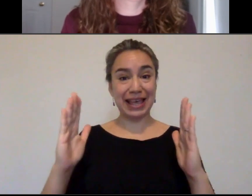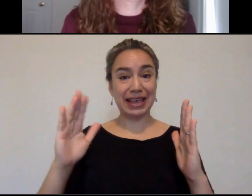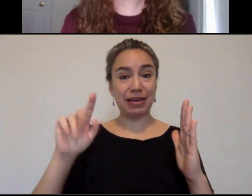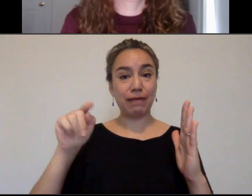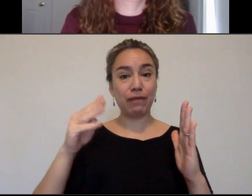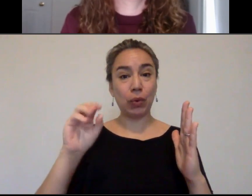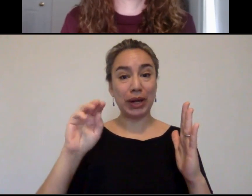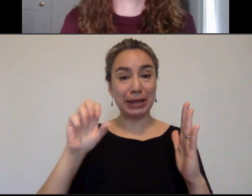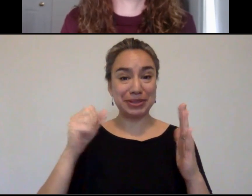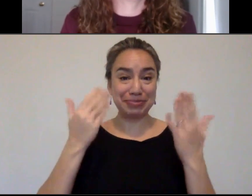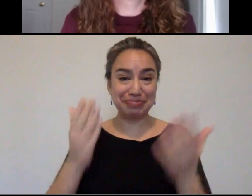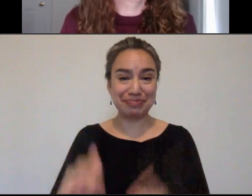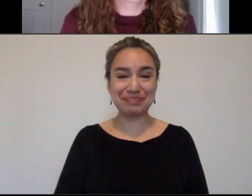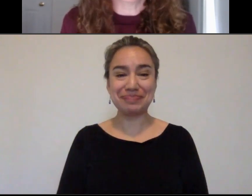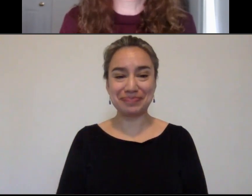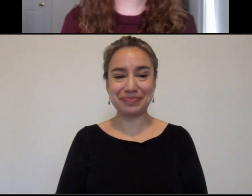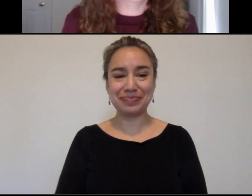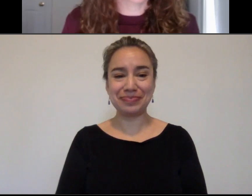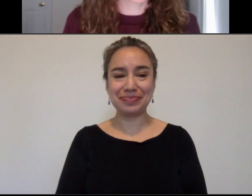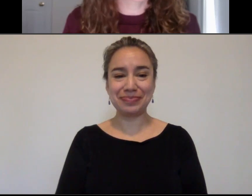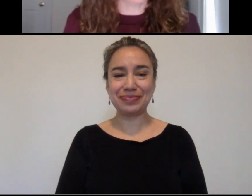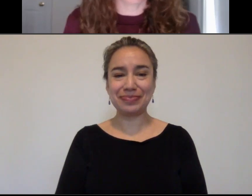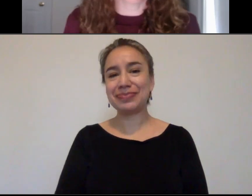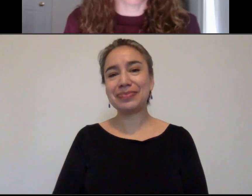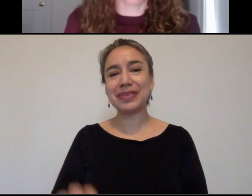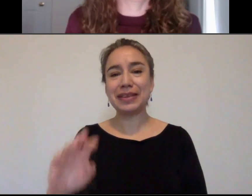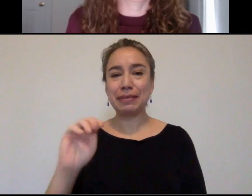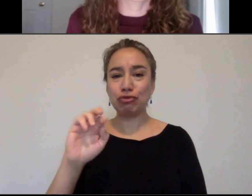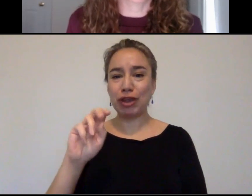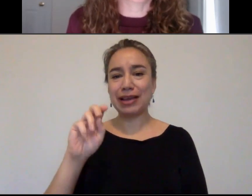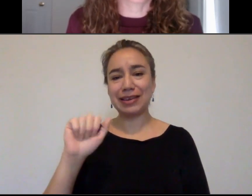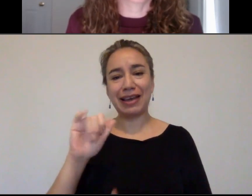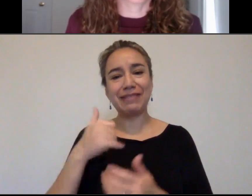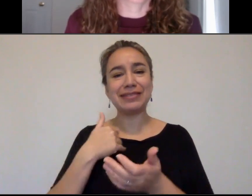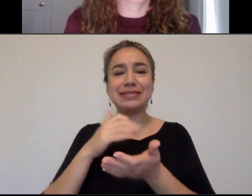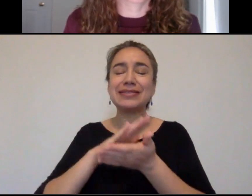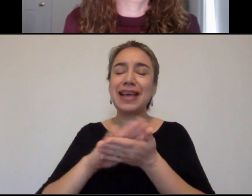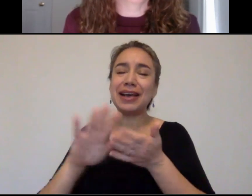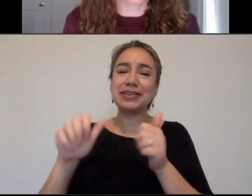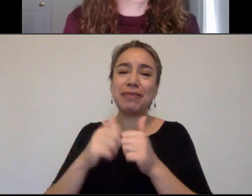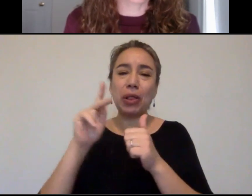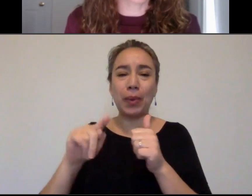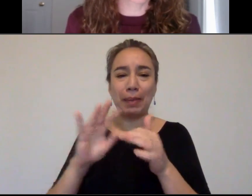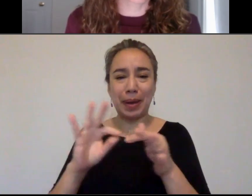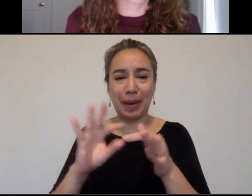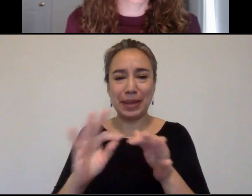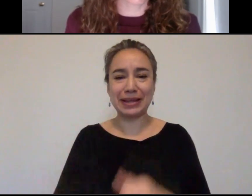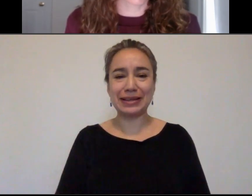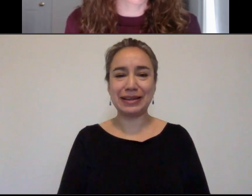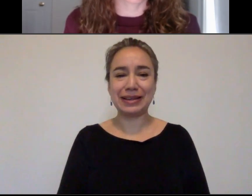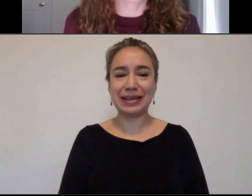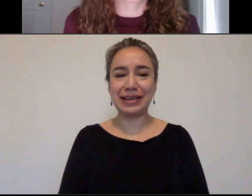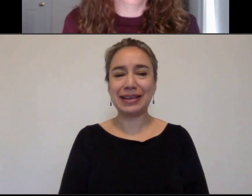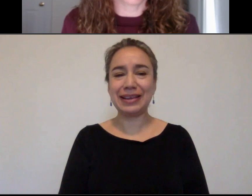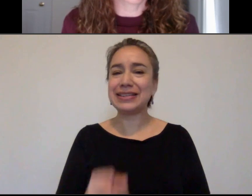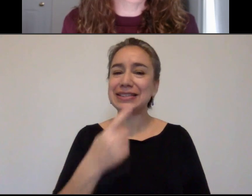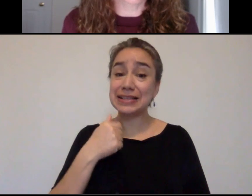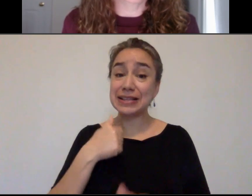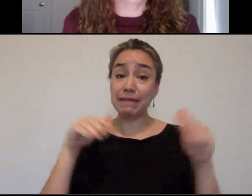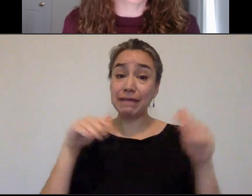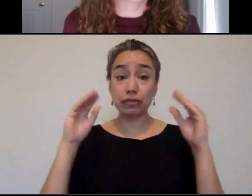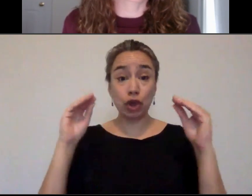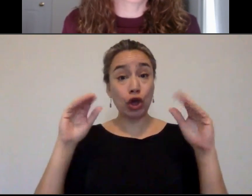Yeah. Thank you, Nathan. We have a nice follow-up comment to this discussion here that says, I have taught intro courses to linguistics,